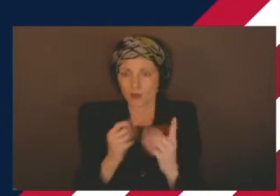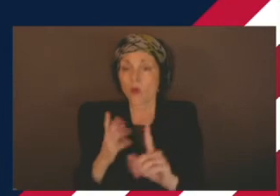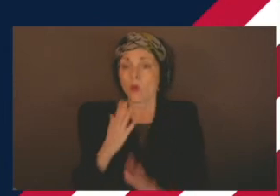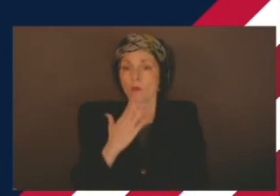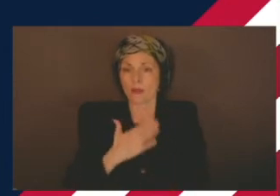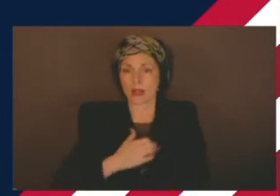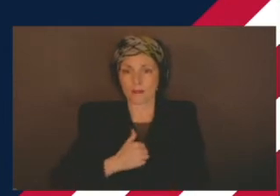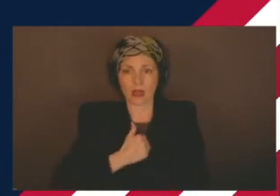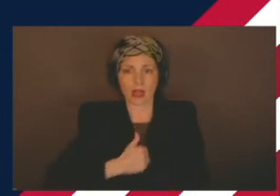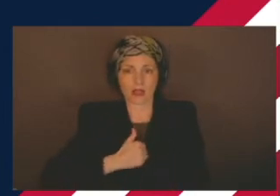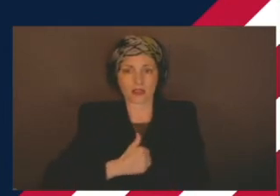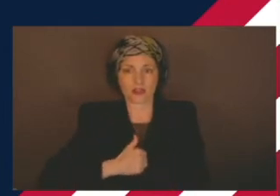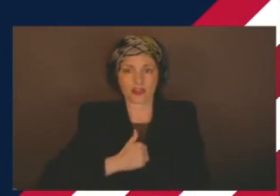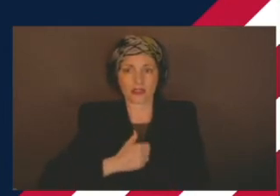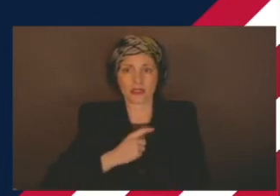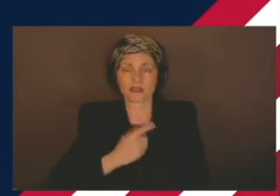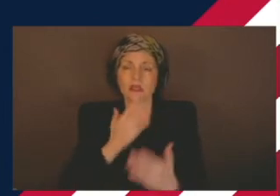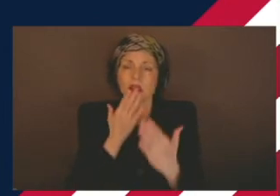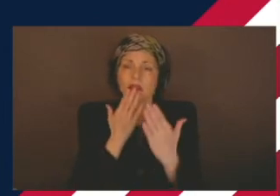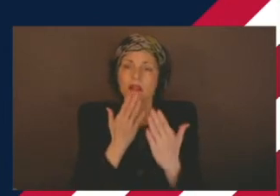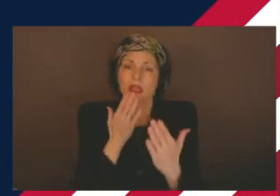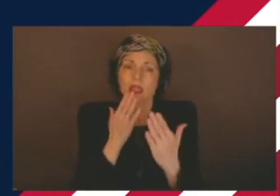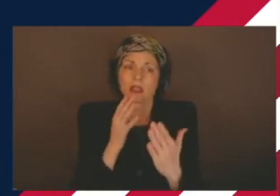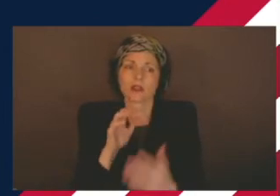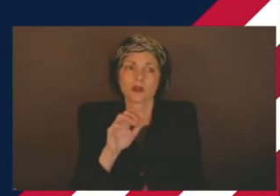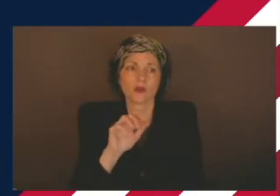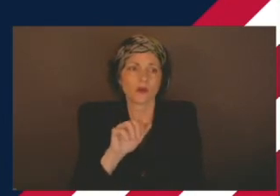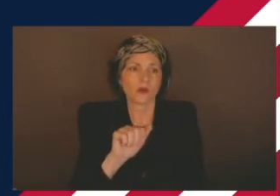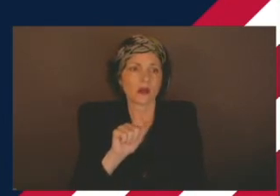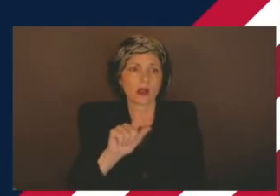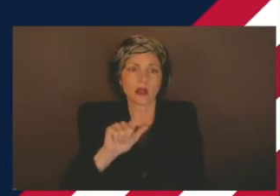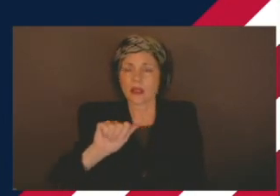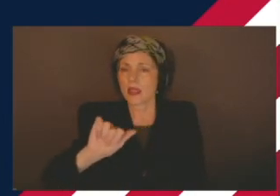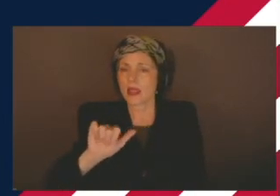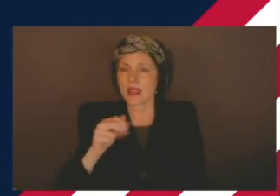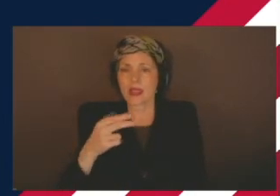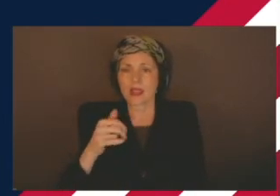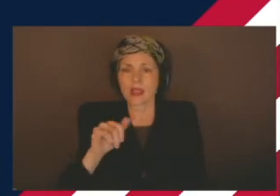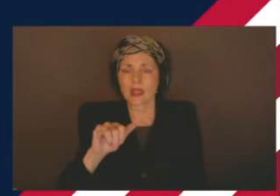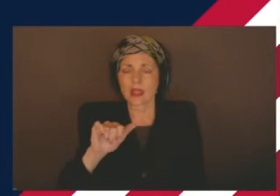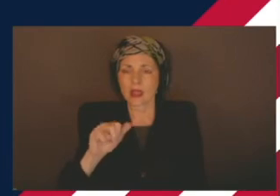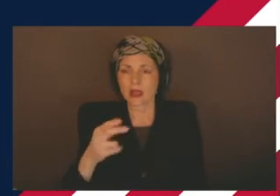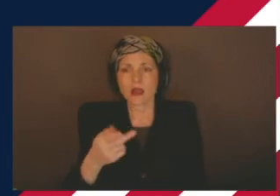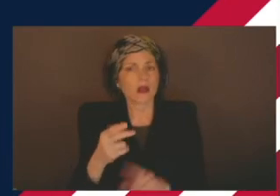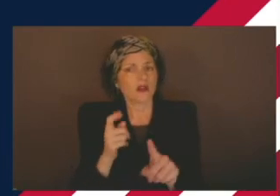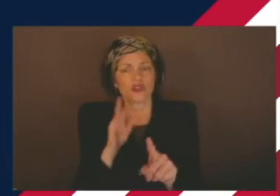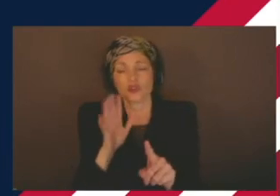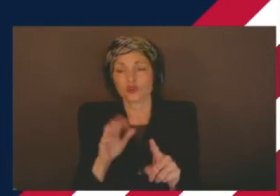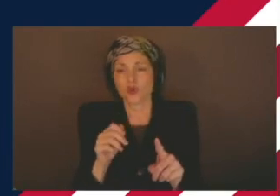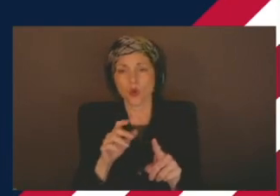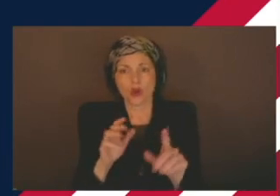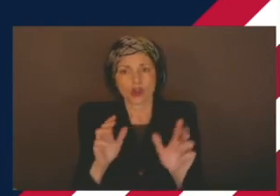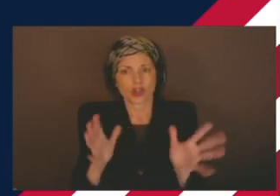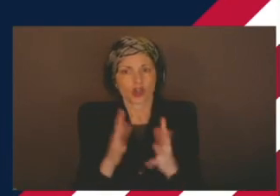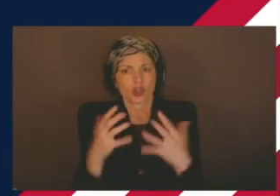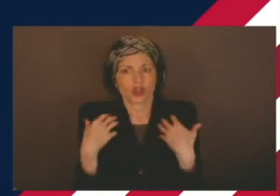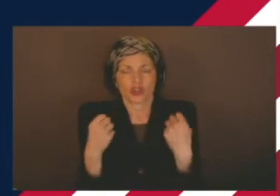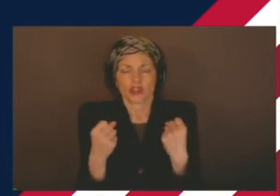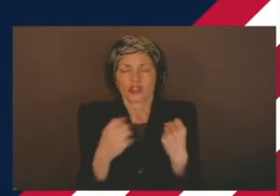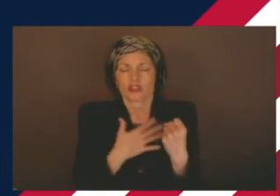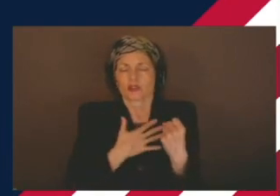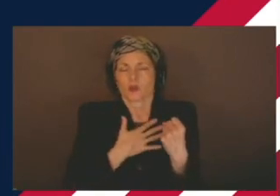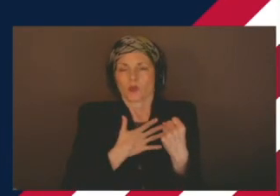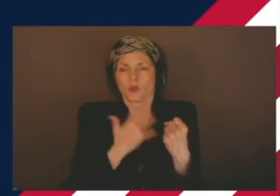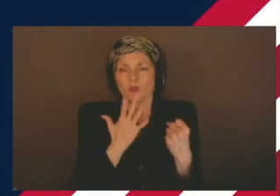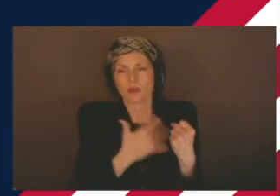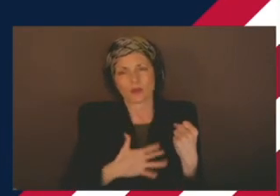Alea. Your strength and your courage are just absolutely incredible. We appreciate your joining us. Thank you. Thank